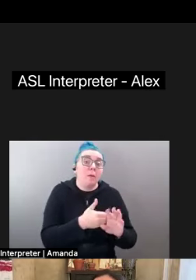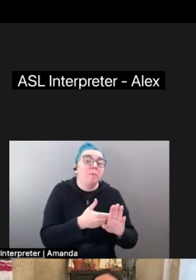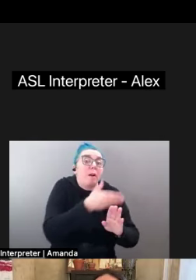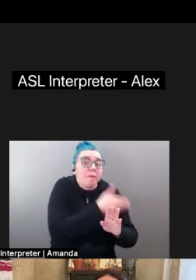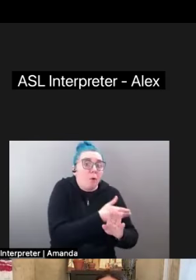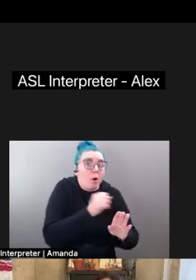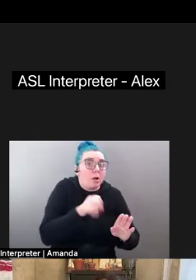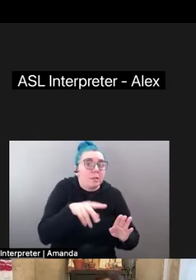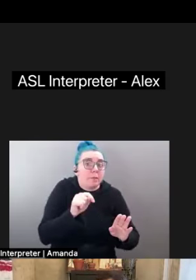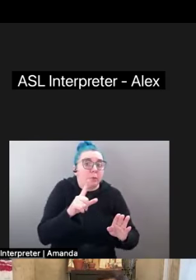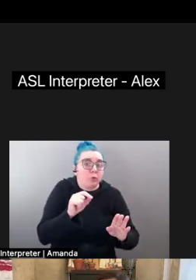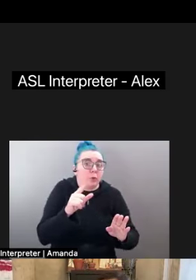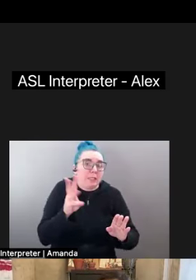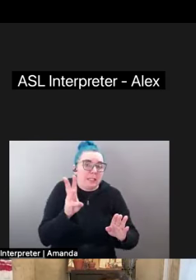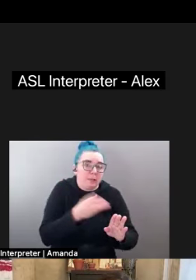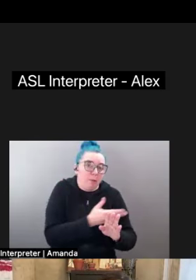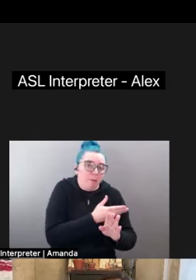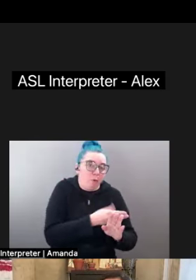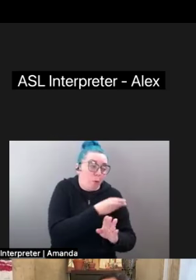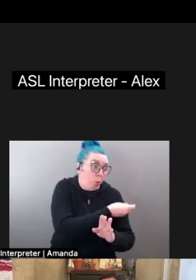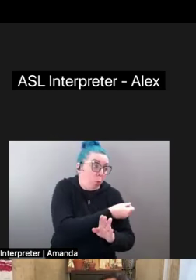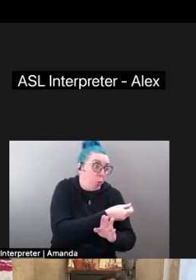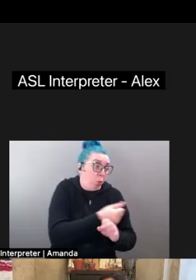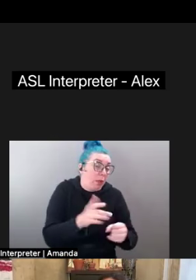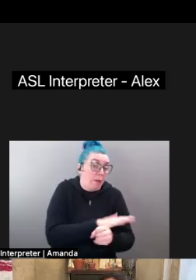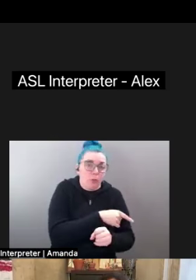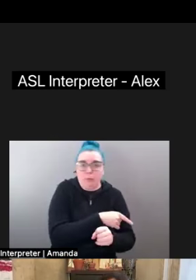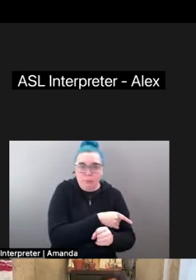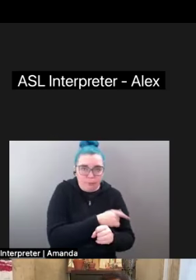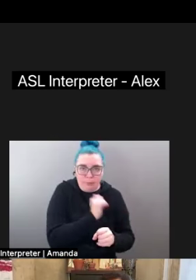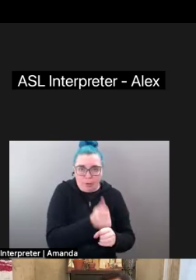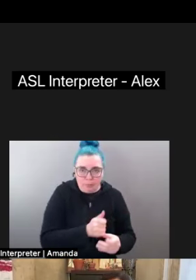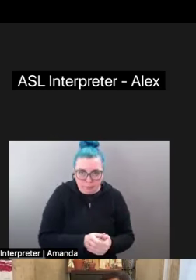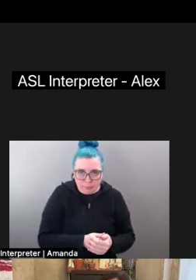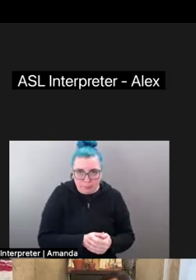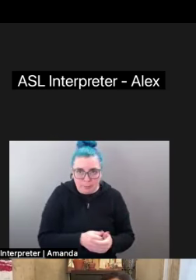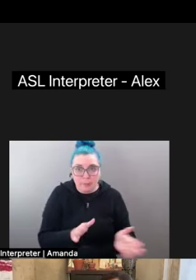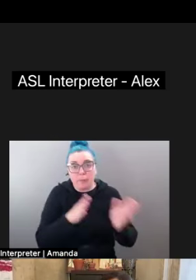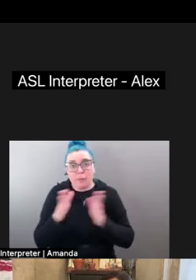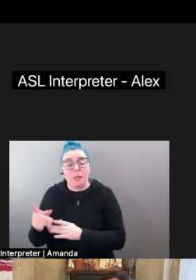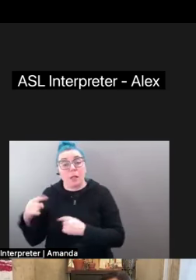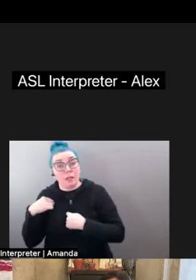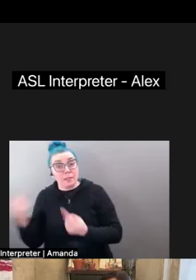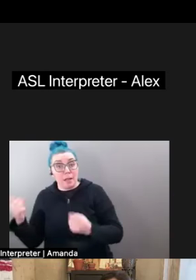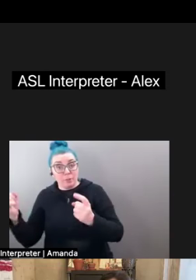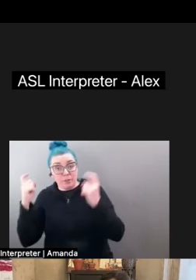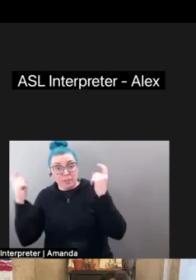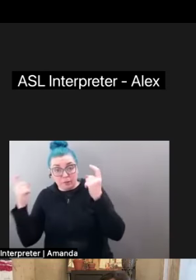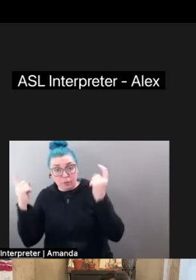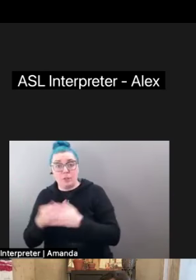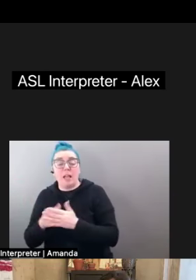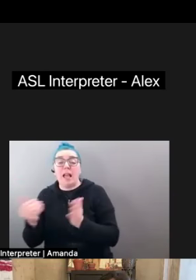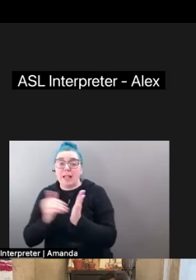2026. Under established festivals, we additionally have significant capital purposes such as purchase or renovations of buildings or